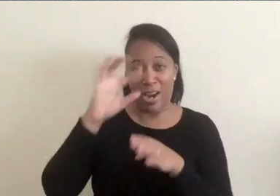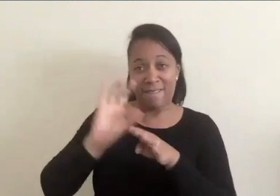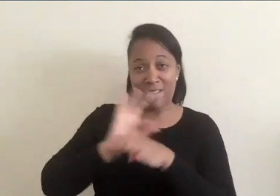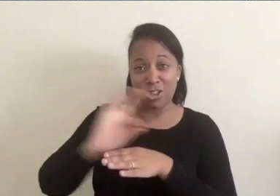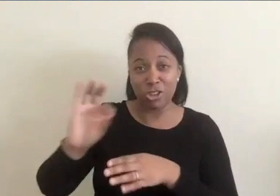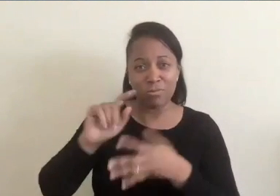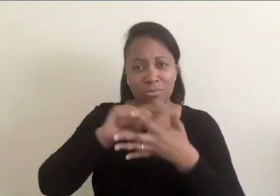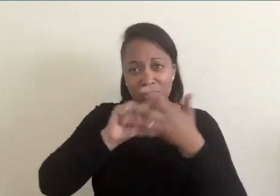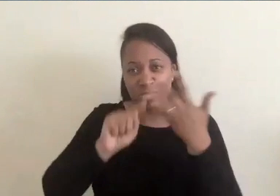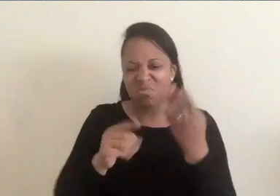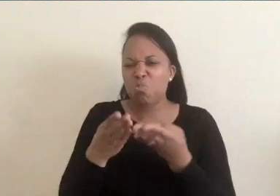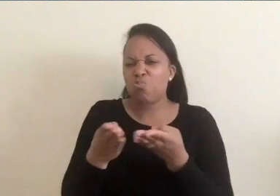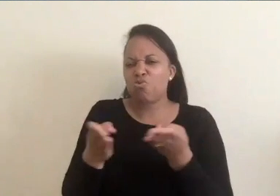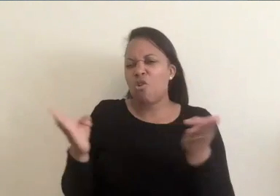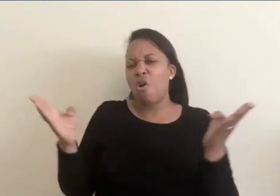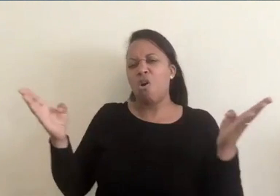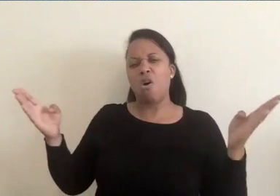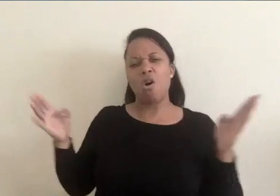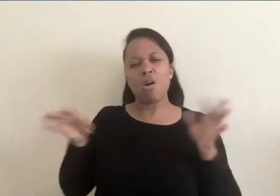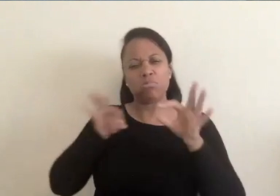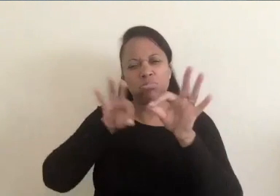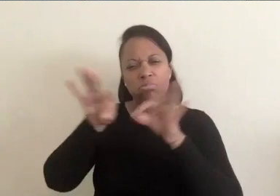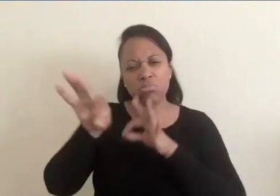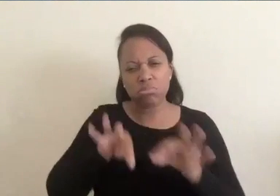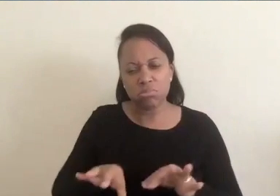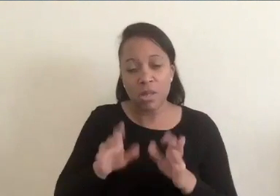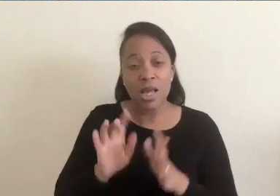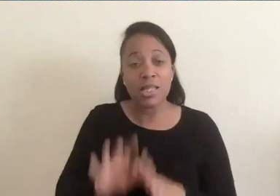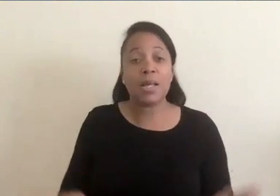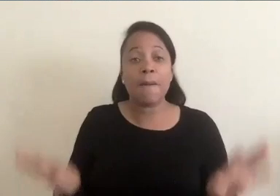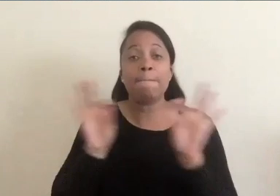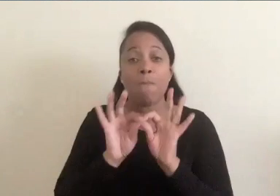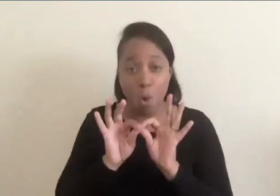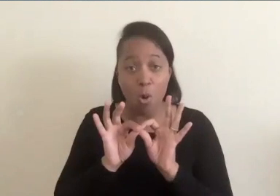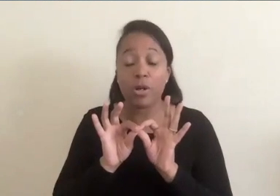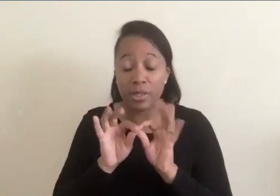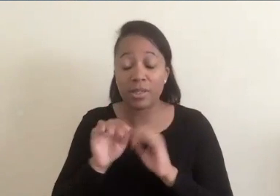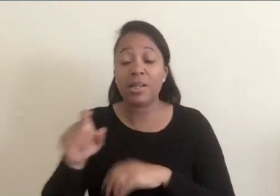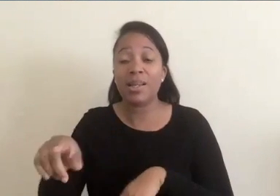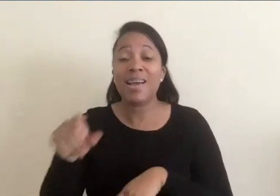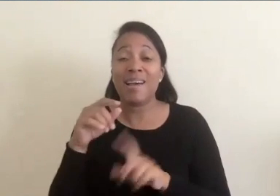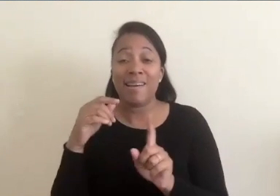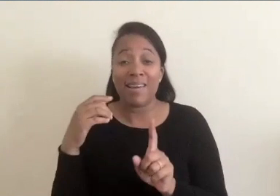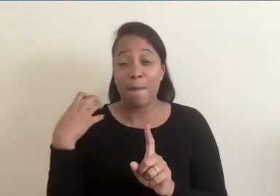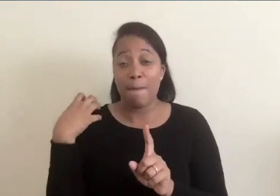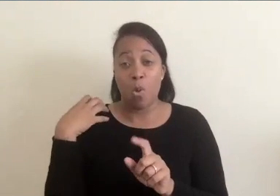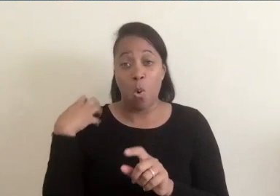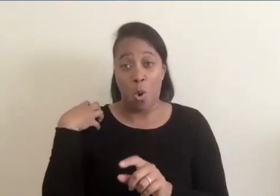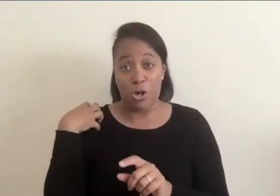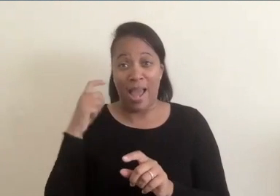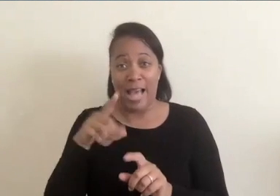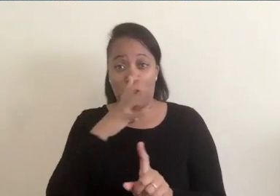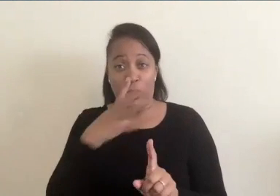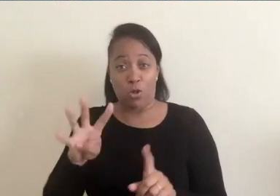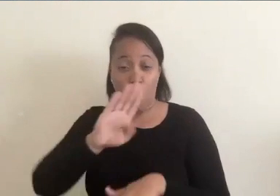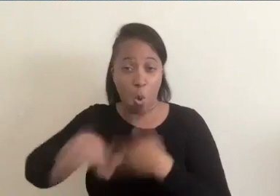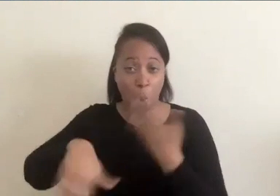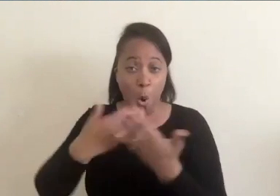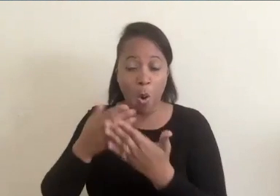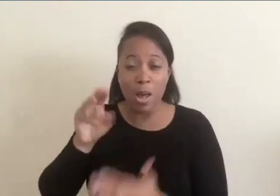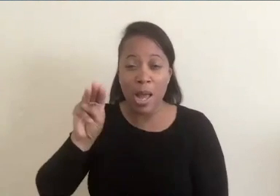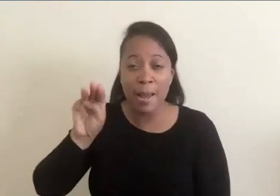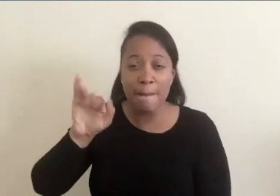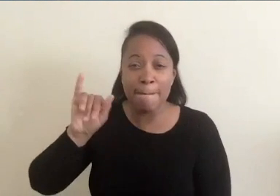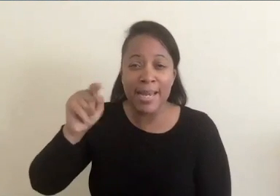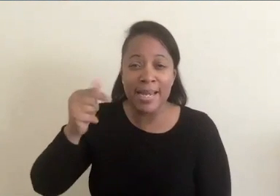functions. Very, very broad definitions once again. The employer needs to ignore all mitigating measures. Okay, what does that